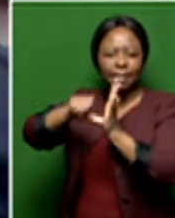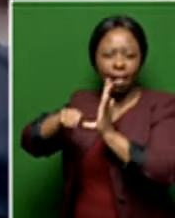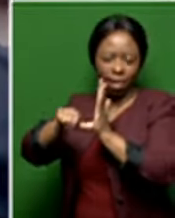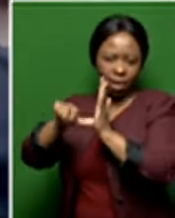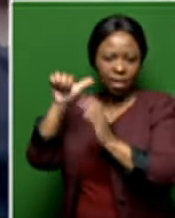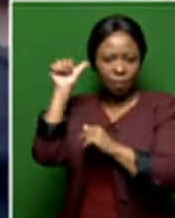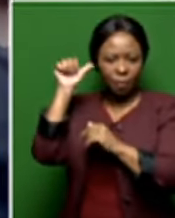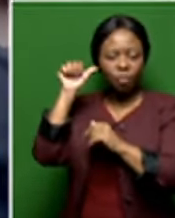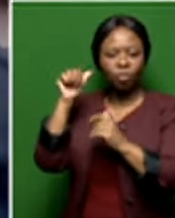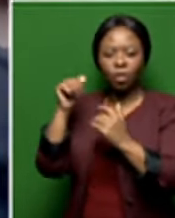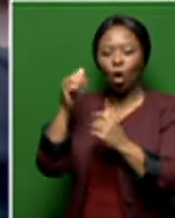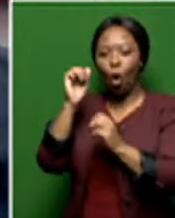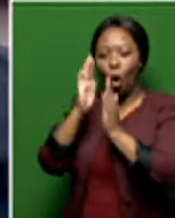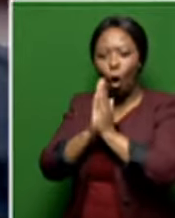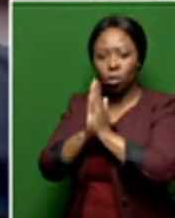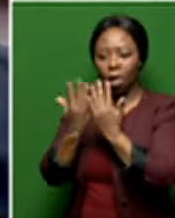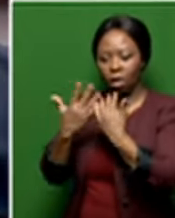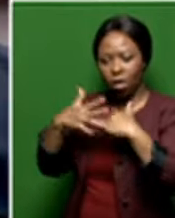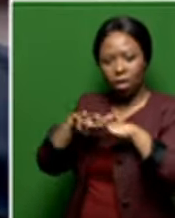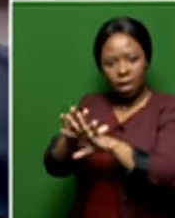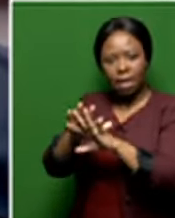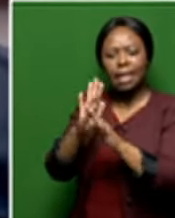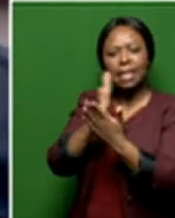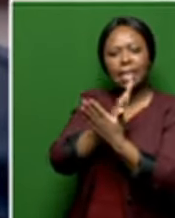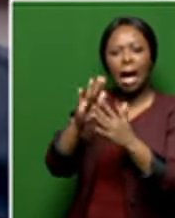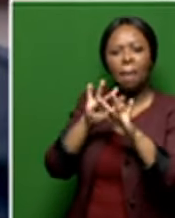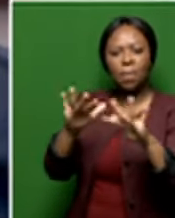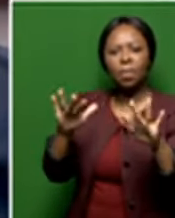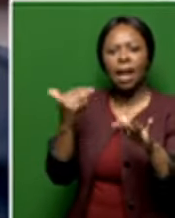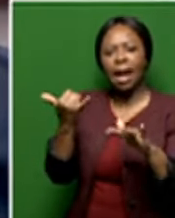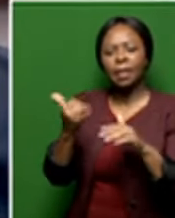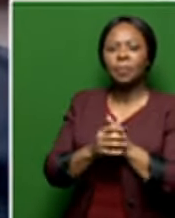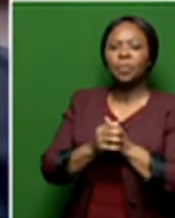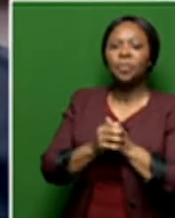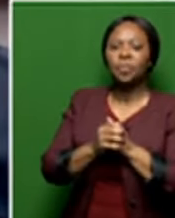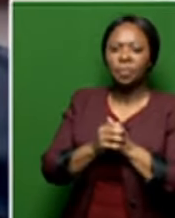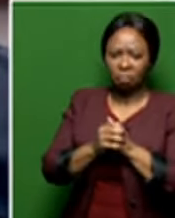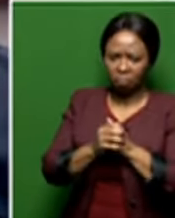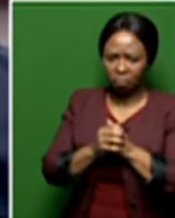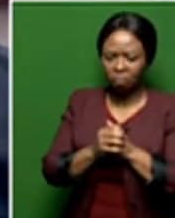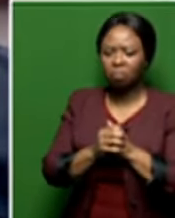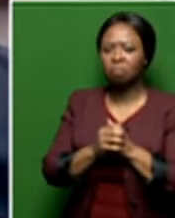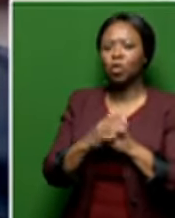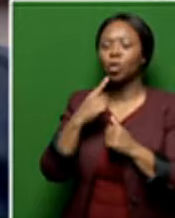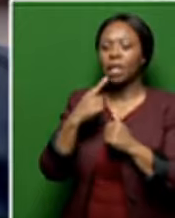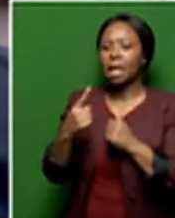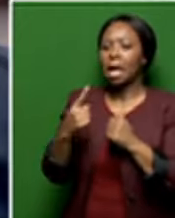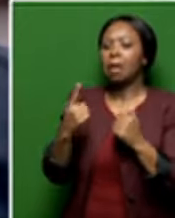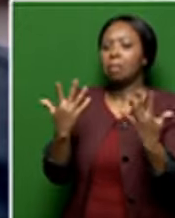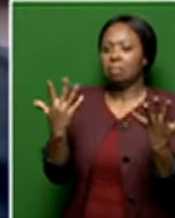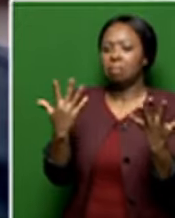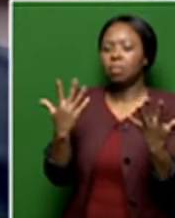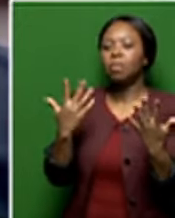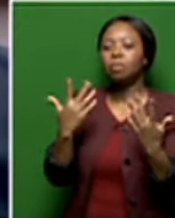fuse with gospel music. For instance, some people can't actually stomach, come to terms with the fact that you